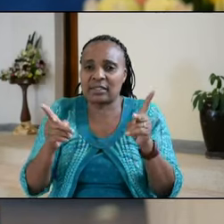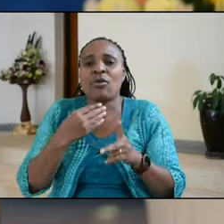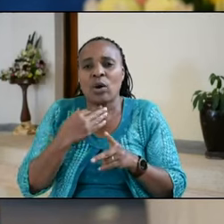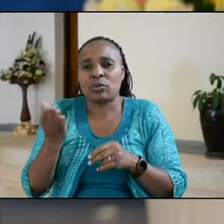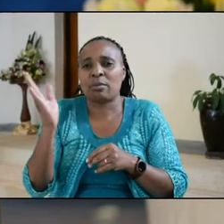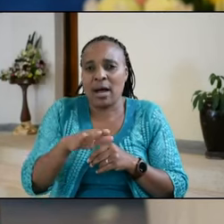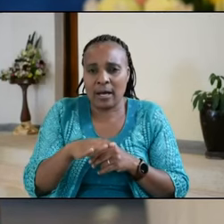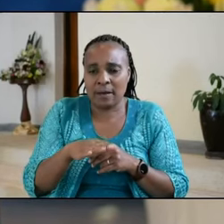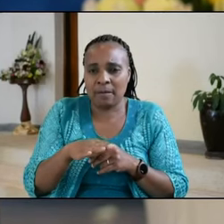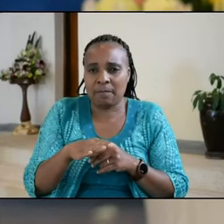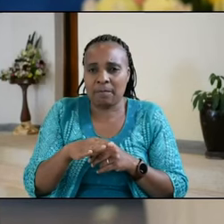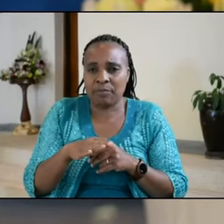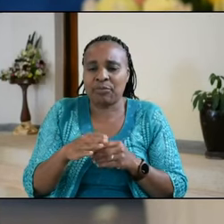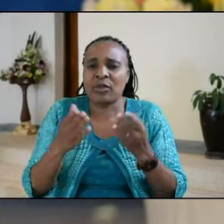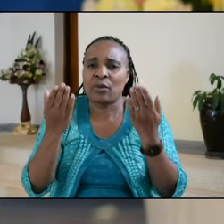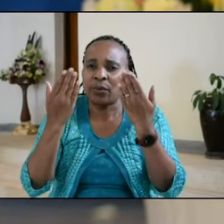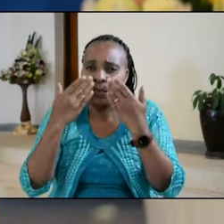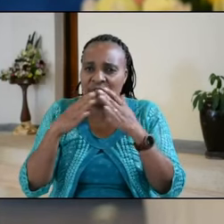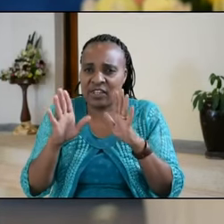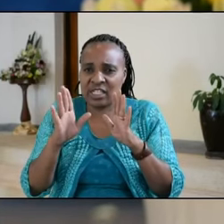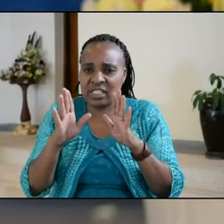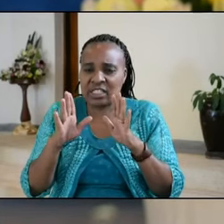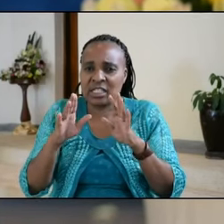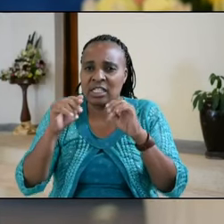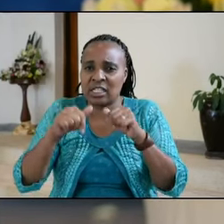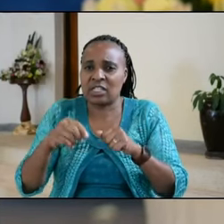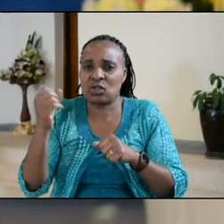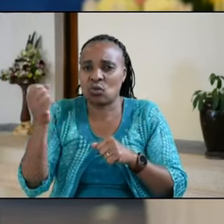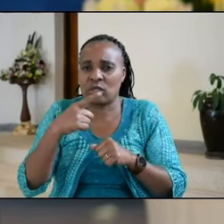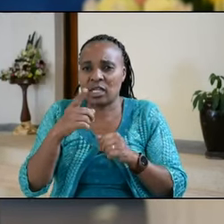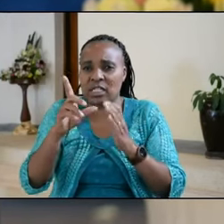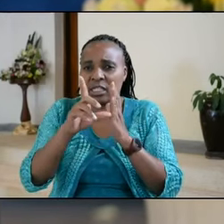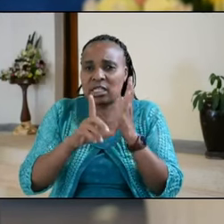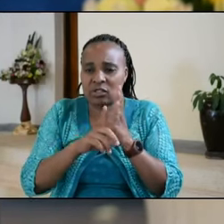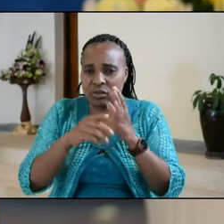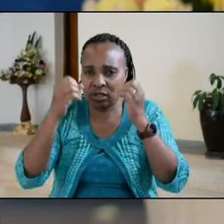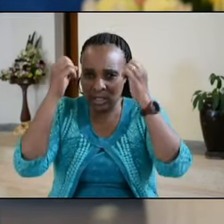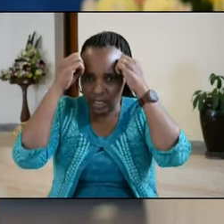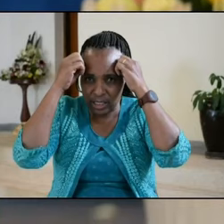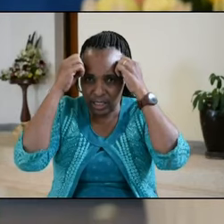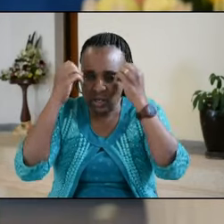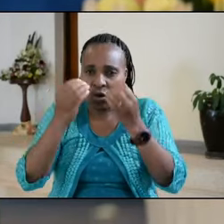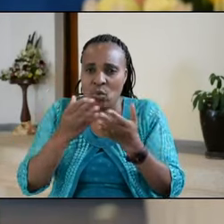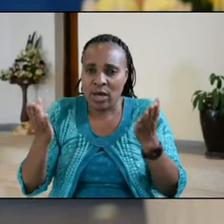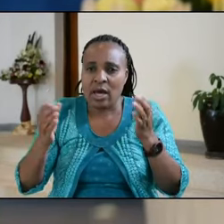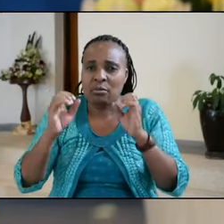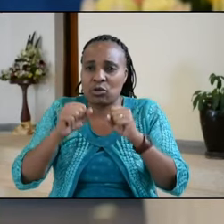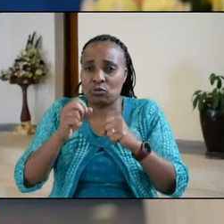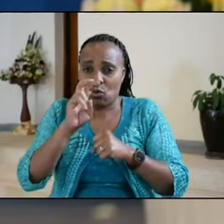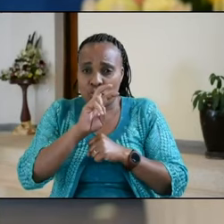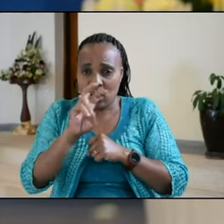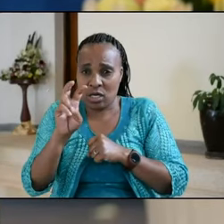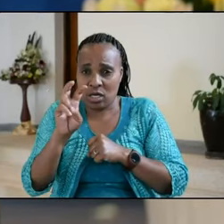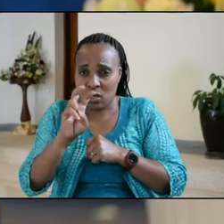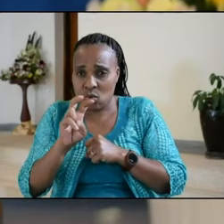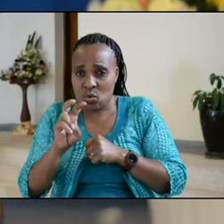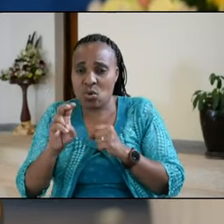back and complete this quarter's lesson study, where we would look at